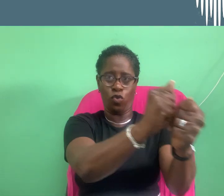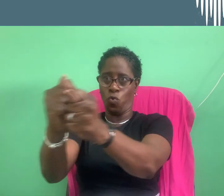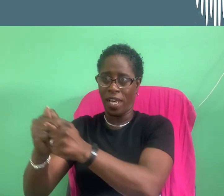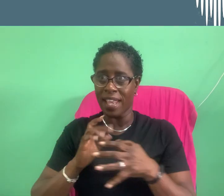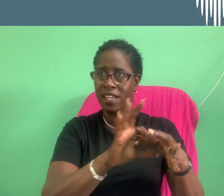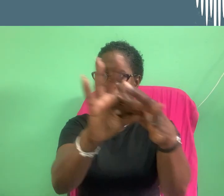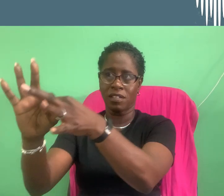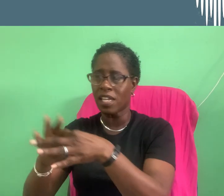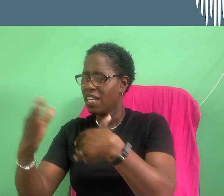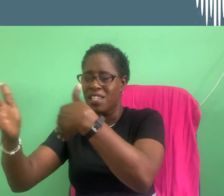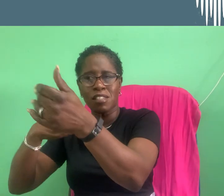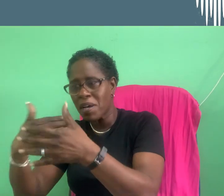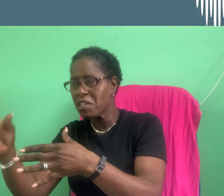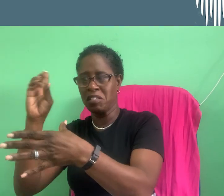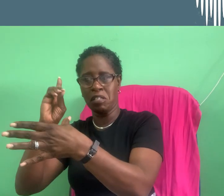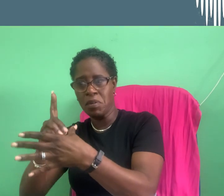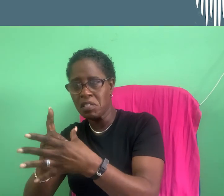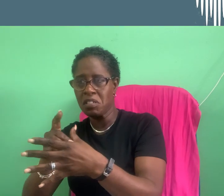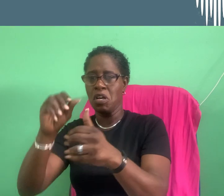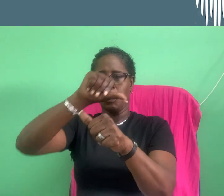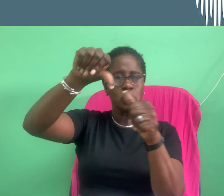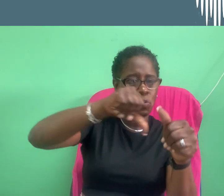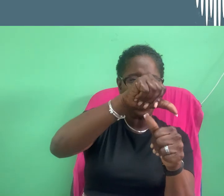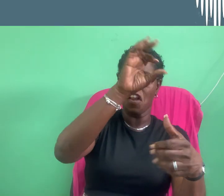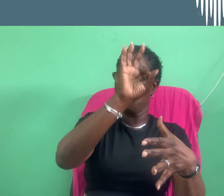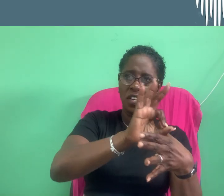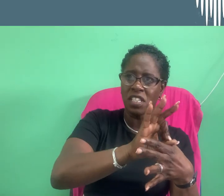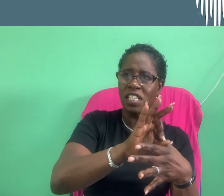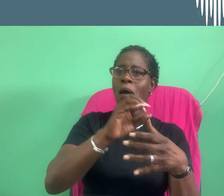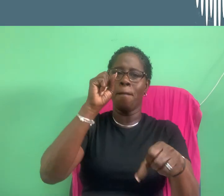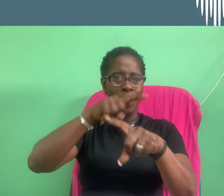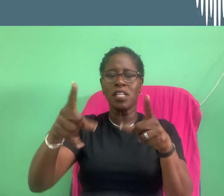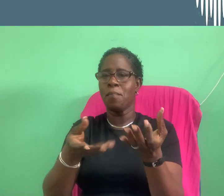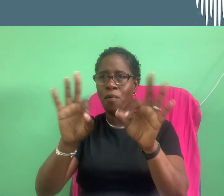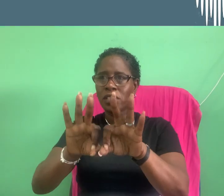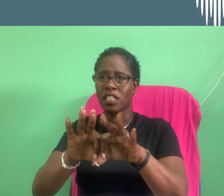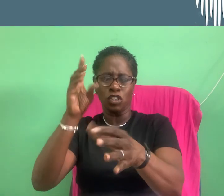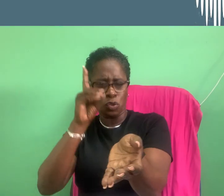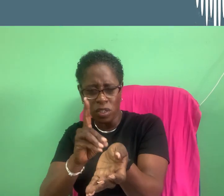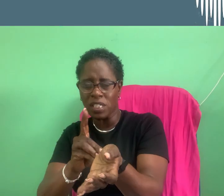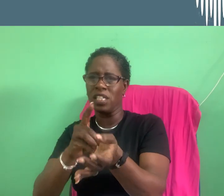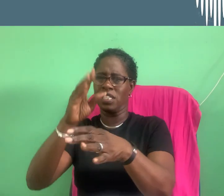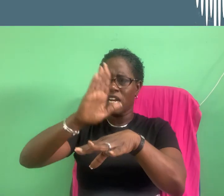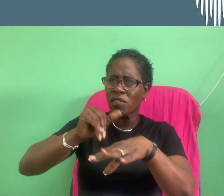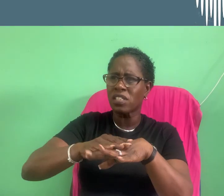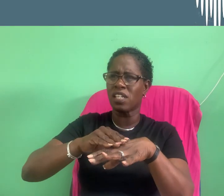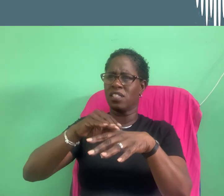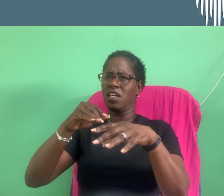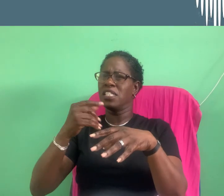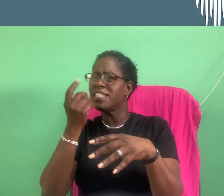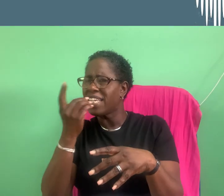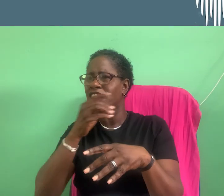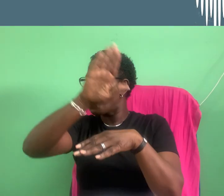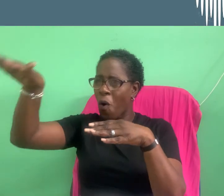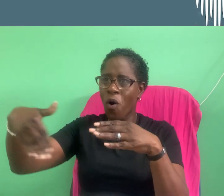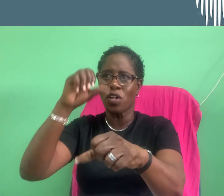disability, whether that has to do with social functioning, whether, right, like all the different things, doctors and psychiatrists and therapists and dentists. Yes.